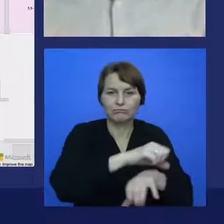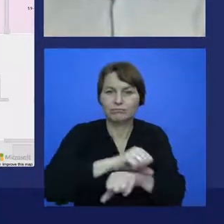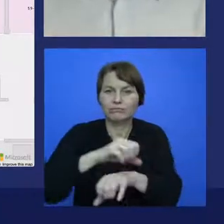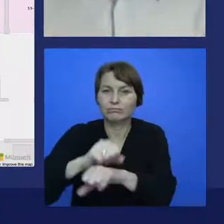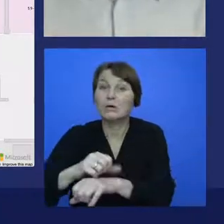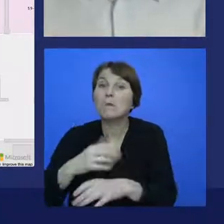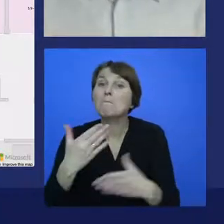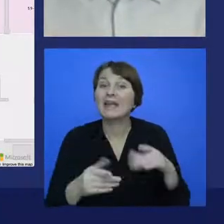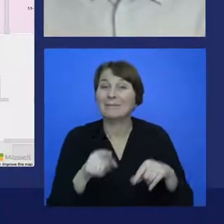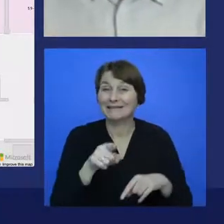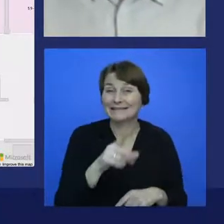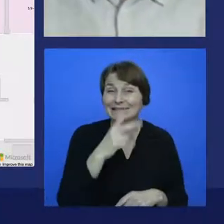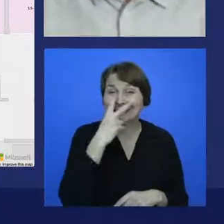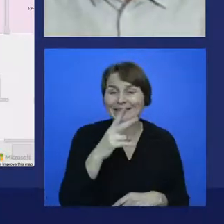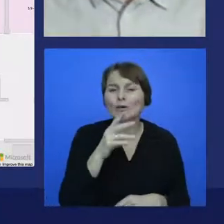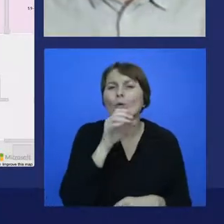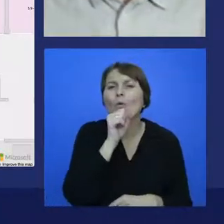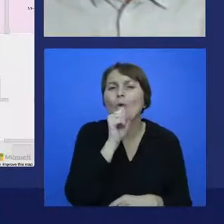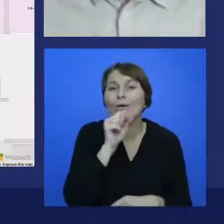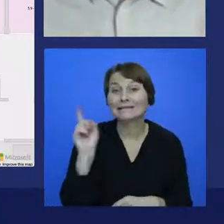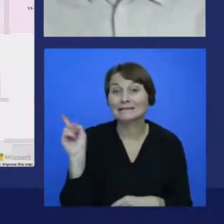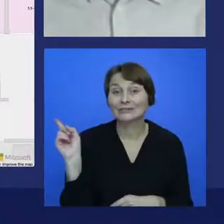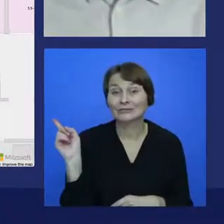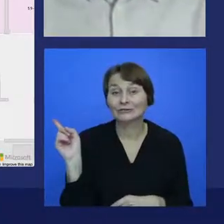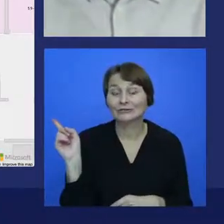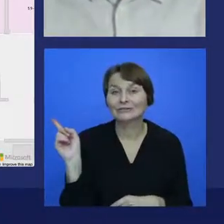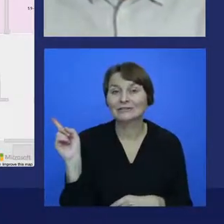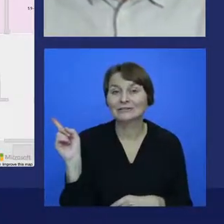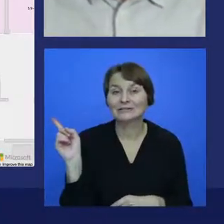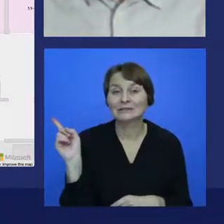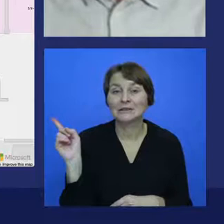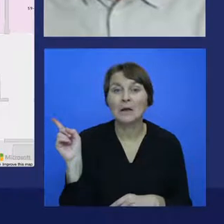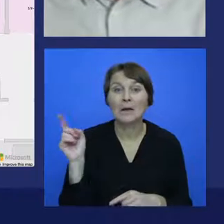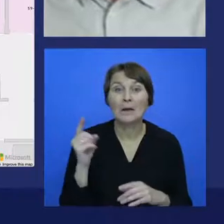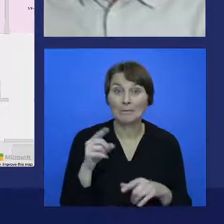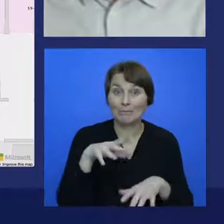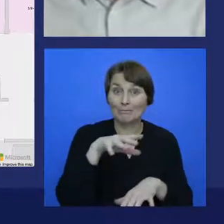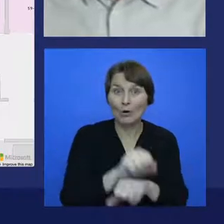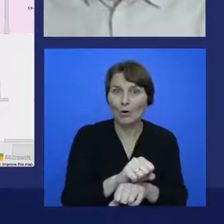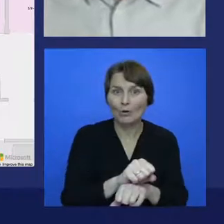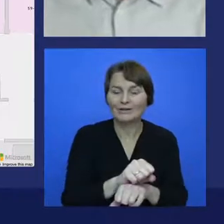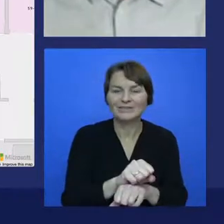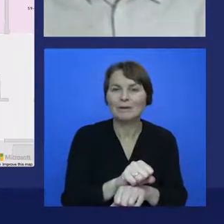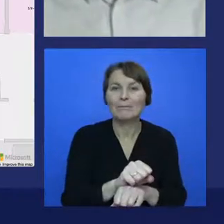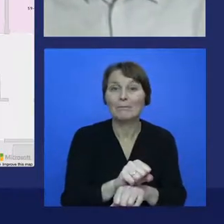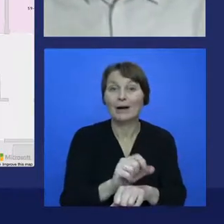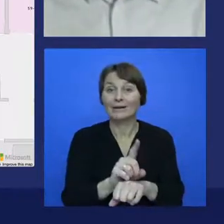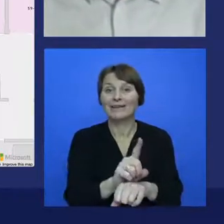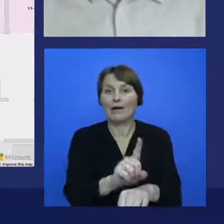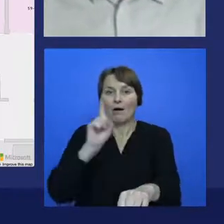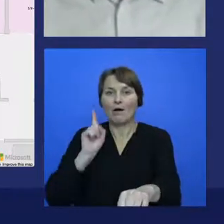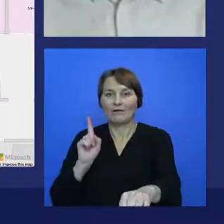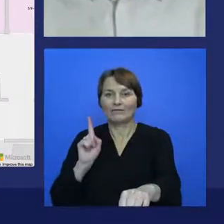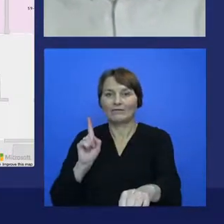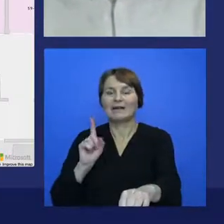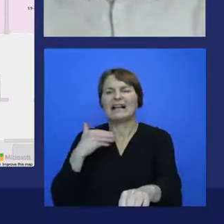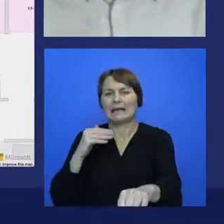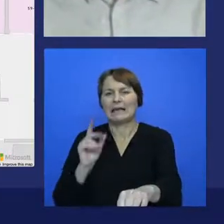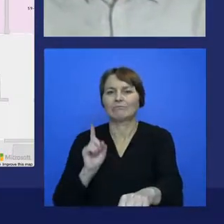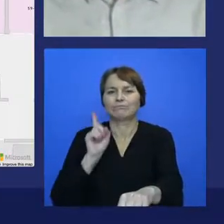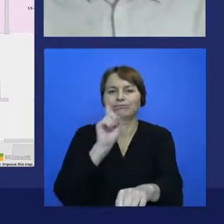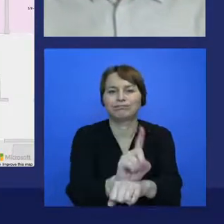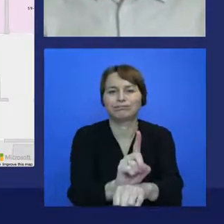be booked out, but it is somebody's actually sat there, but it's not booked out. And then the green ones may be, okay, that room is